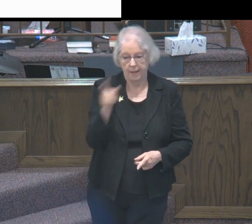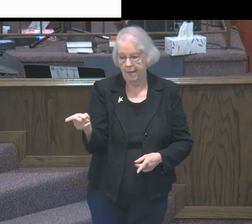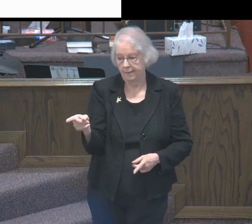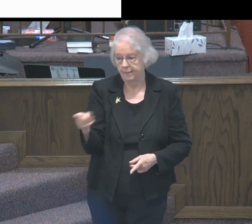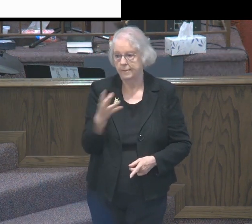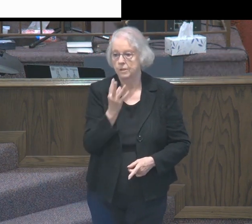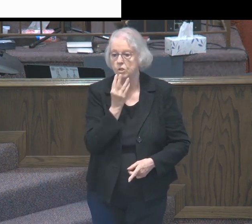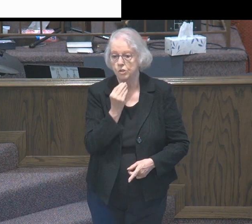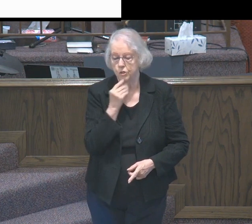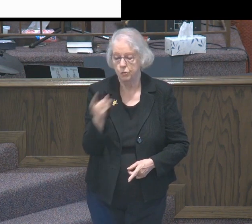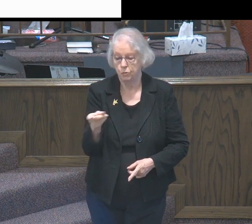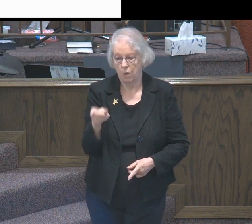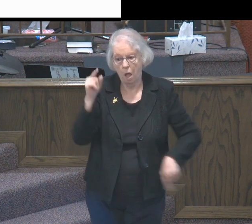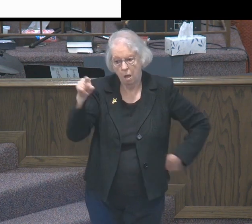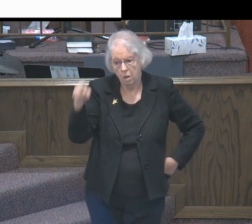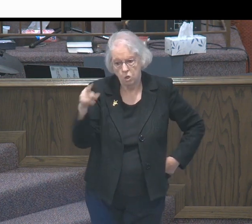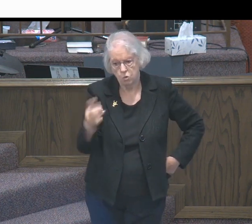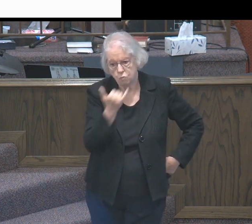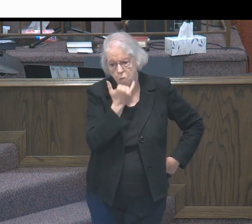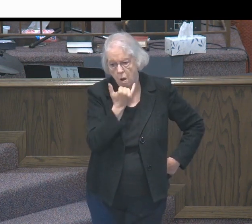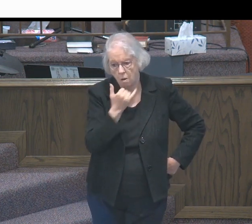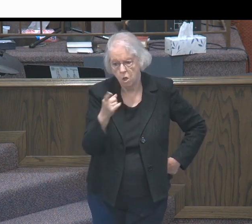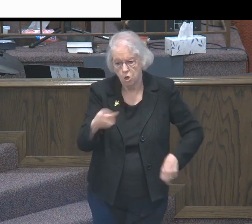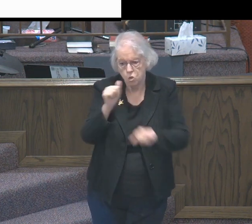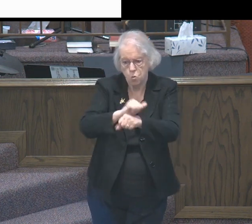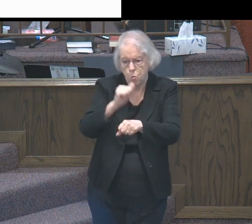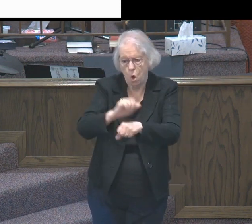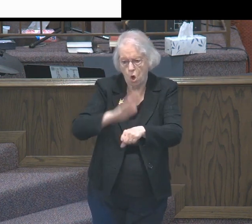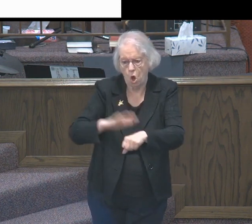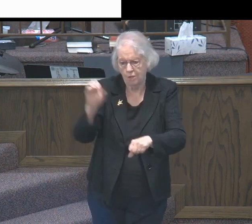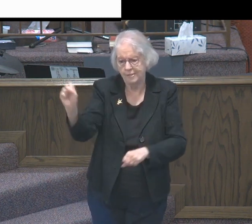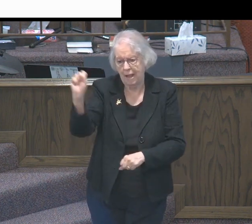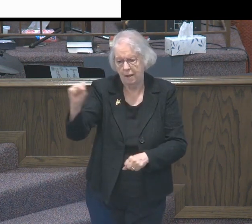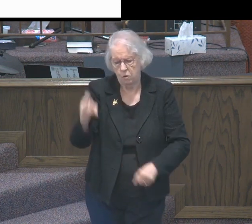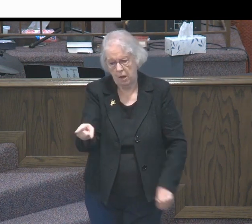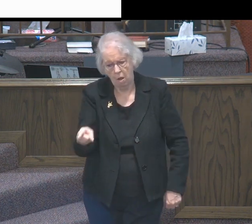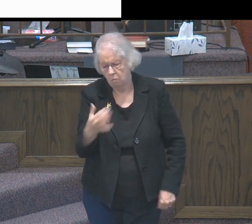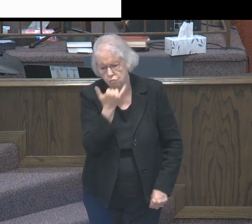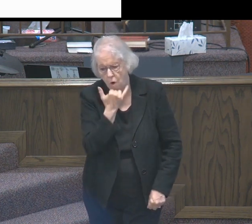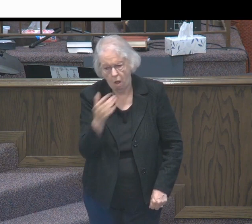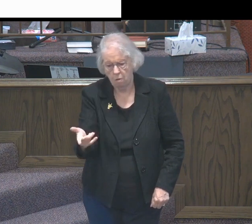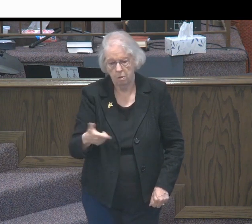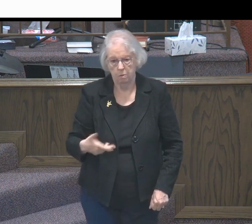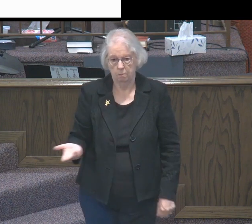honoring your father and your mother, is above giving all of your inheritance to the church.